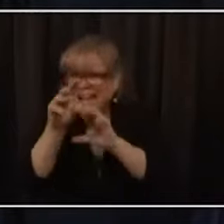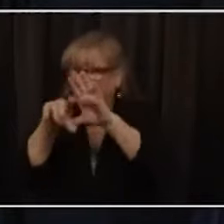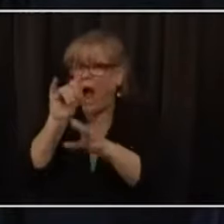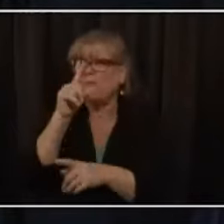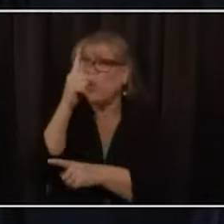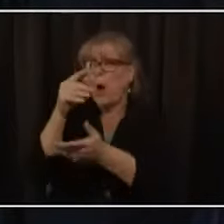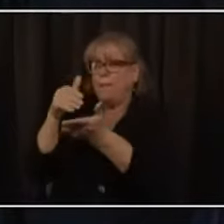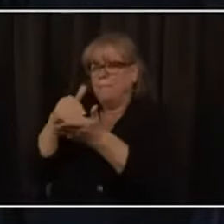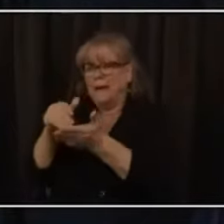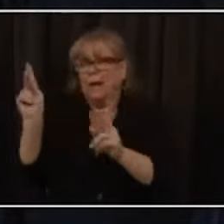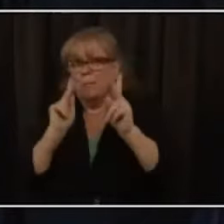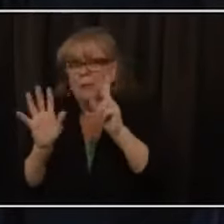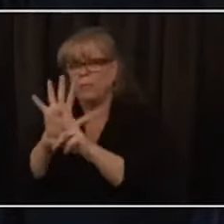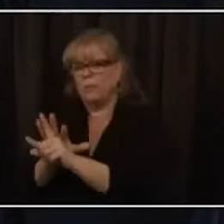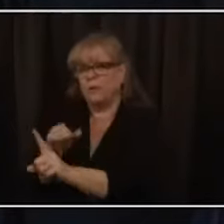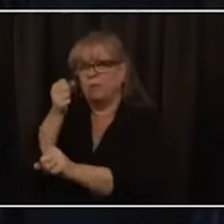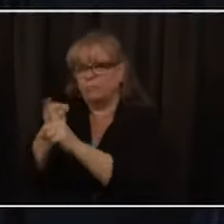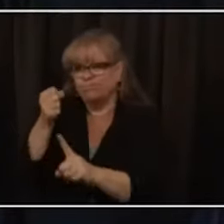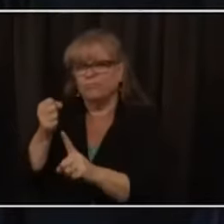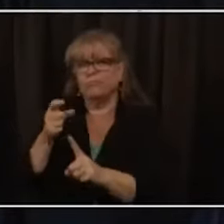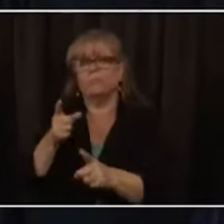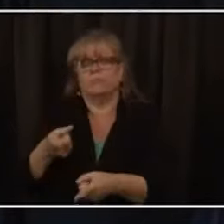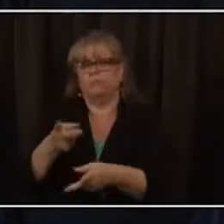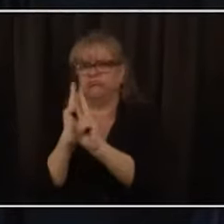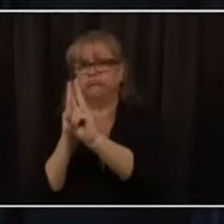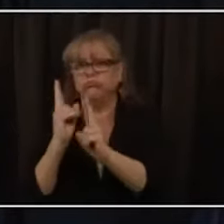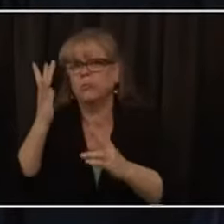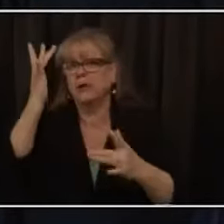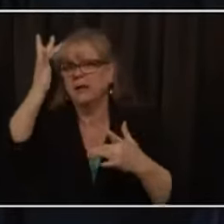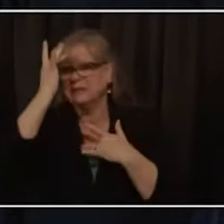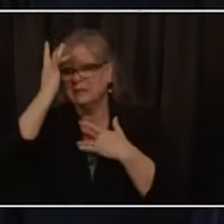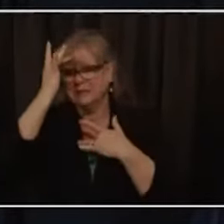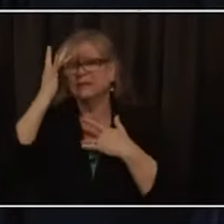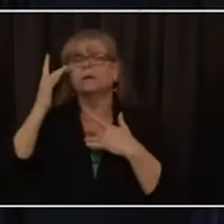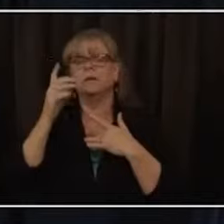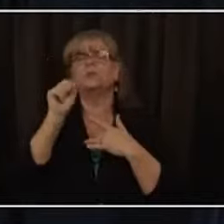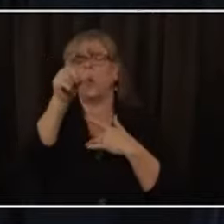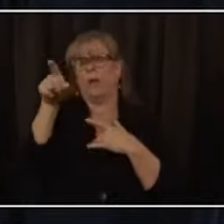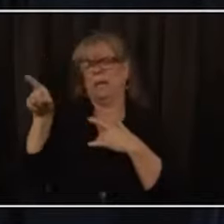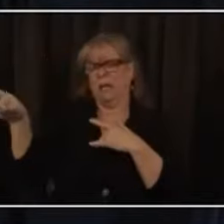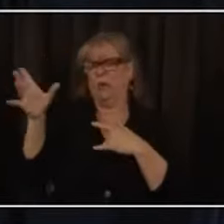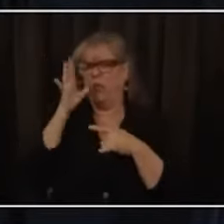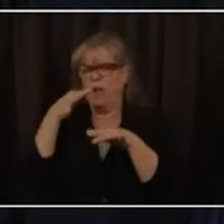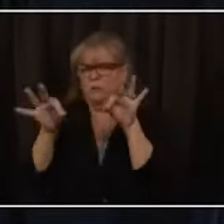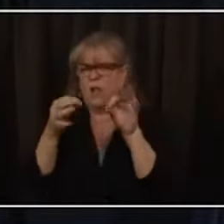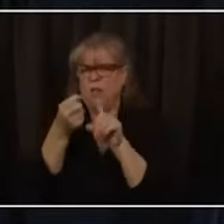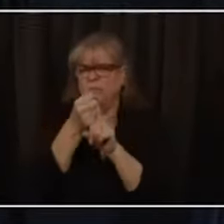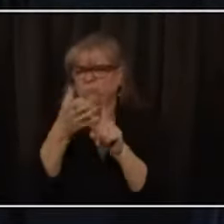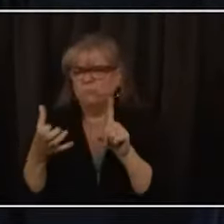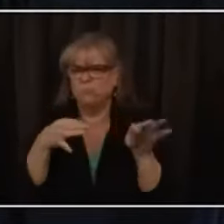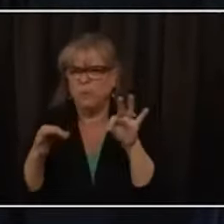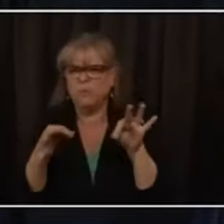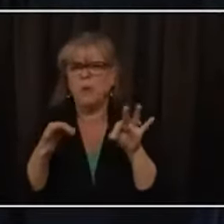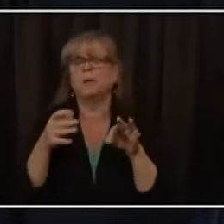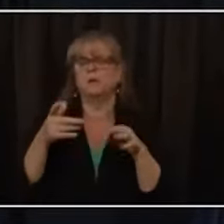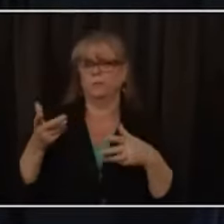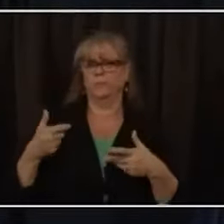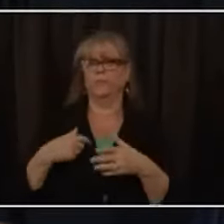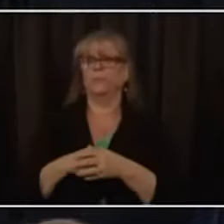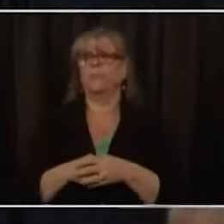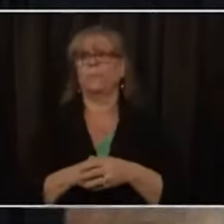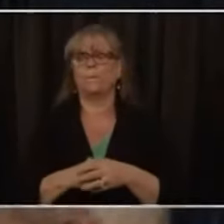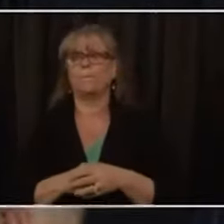into our other areas, and then he'll be available for questions as we will on the other topics. Dr. France?